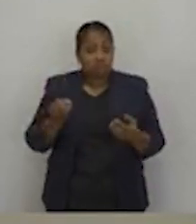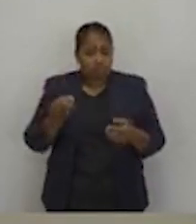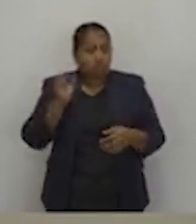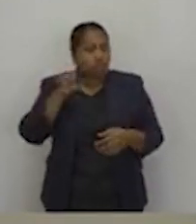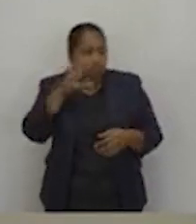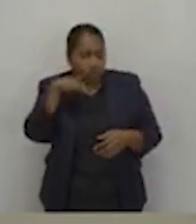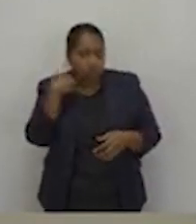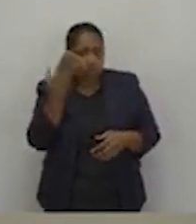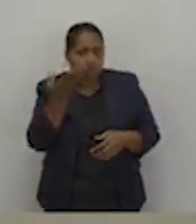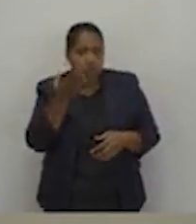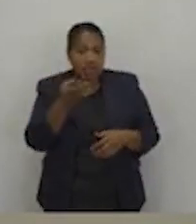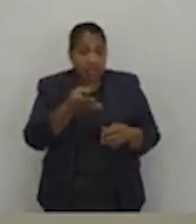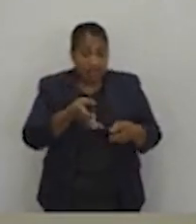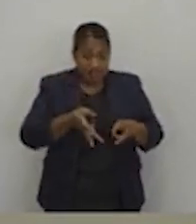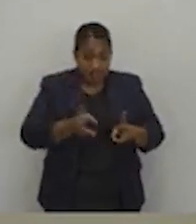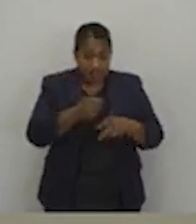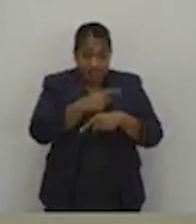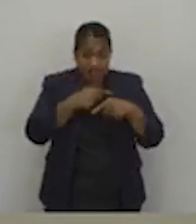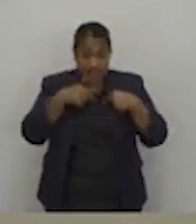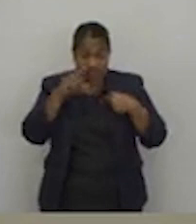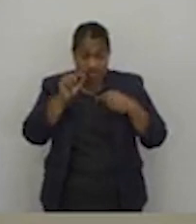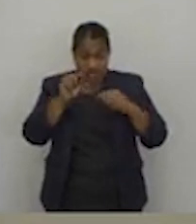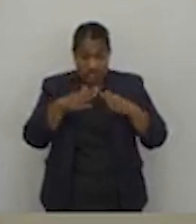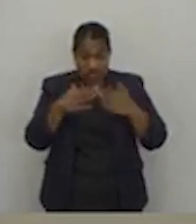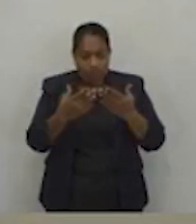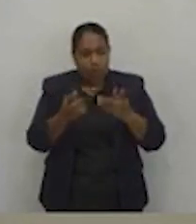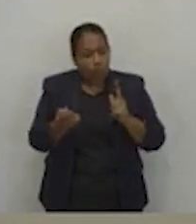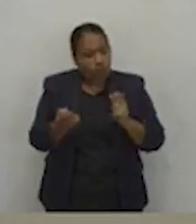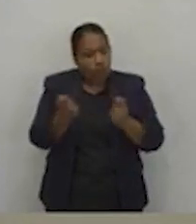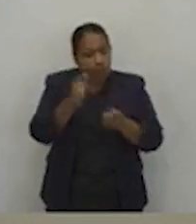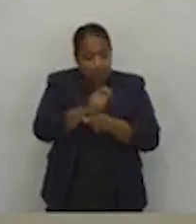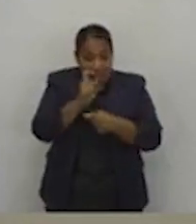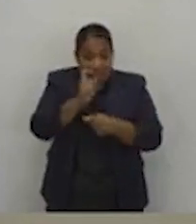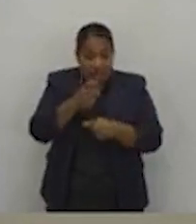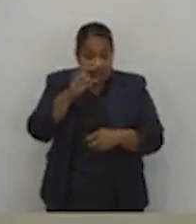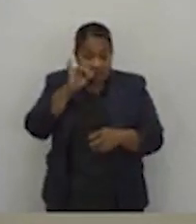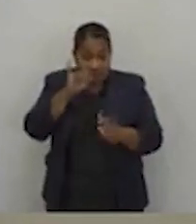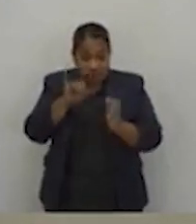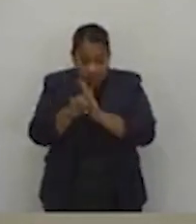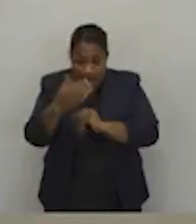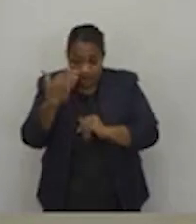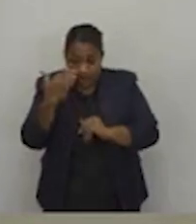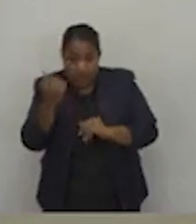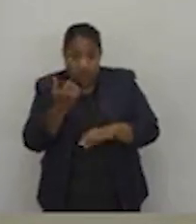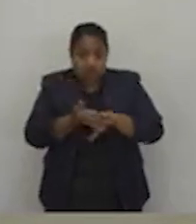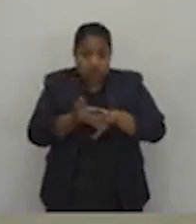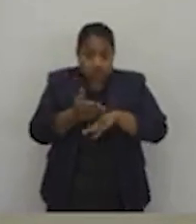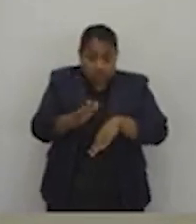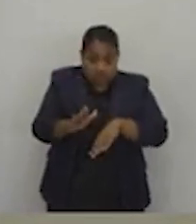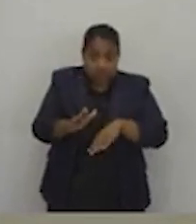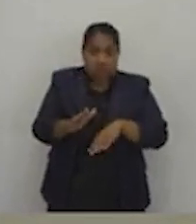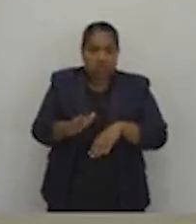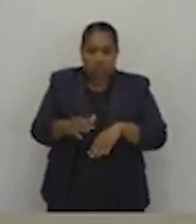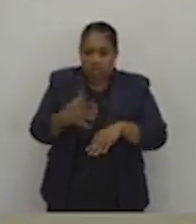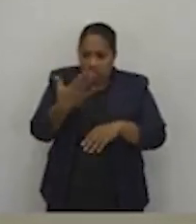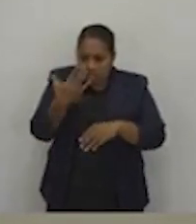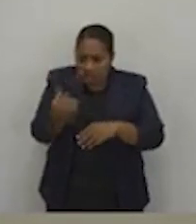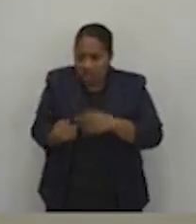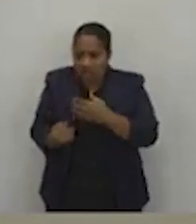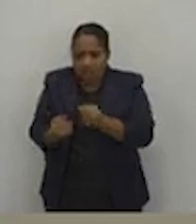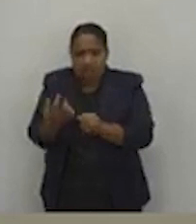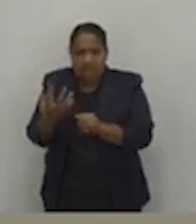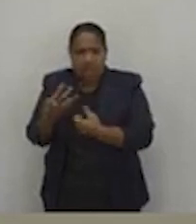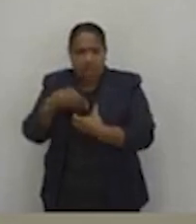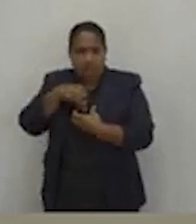our situation. If we identify new cases, new restrictions will come into effect.